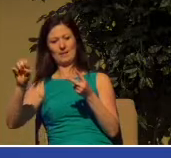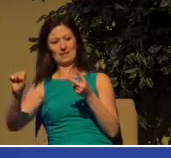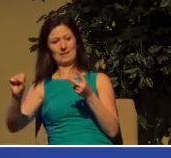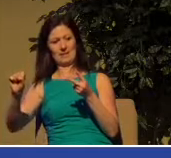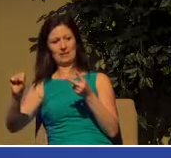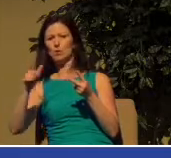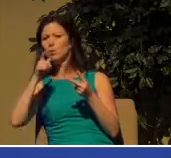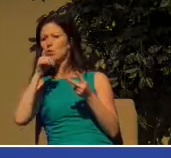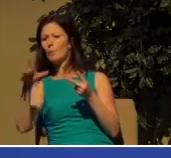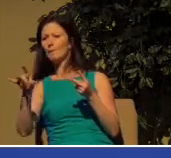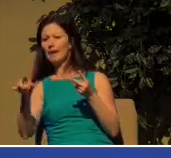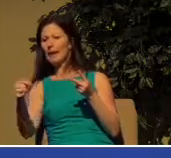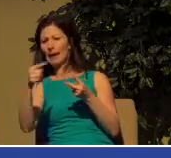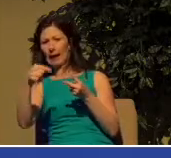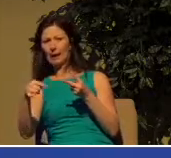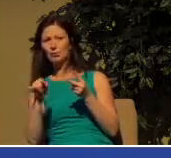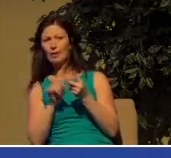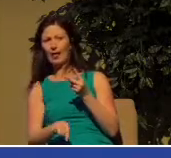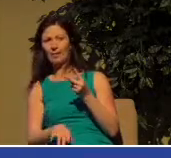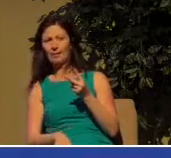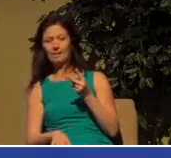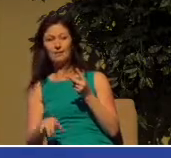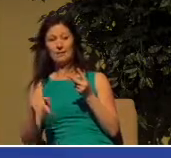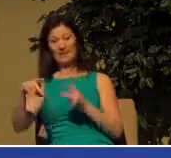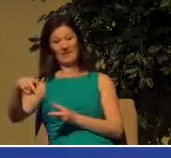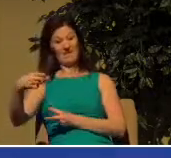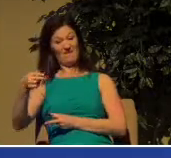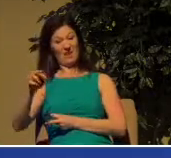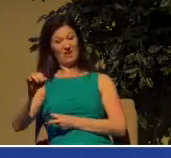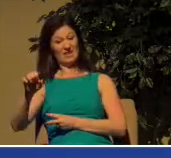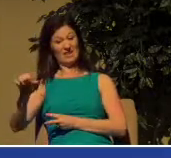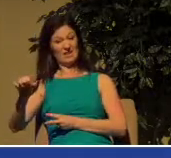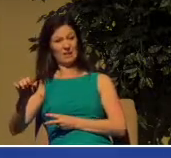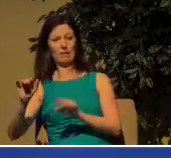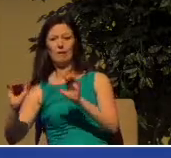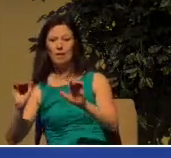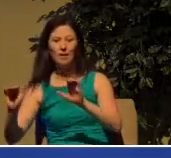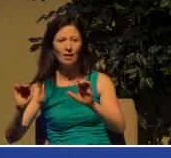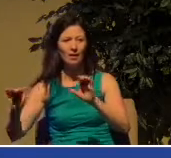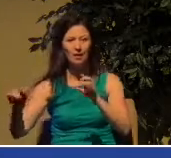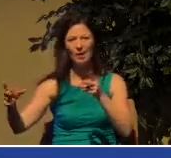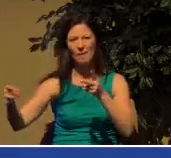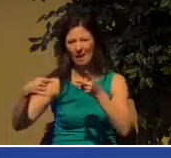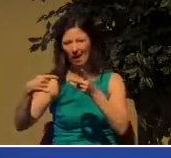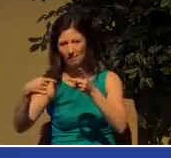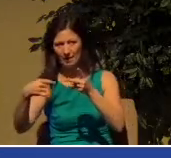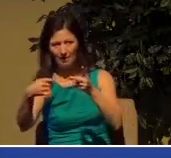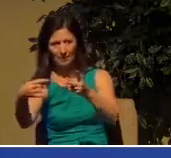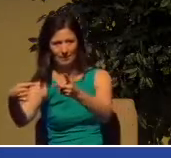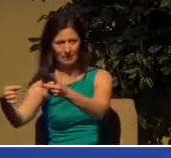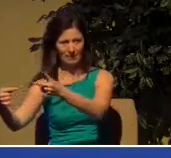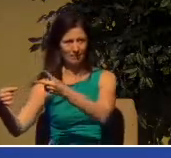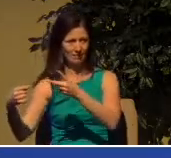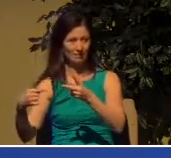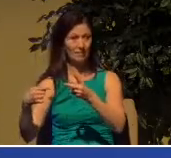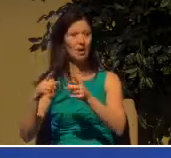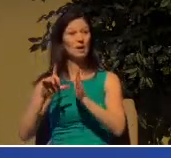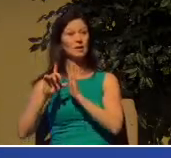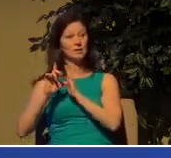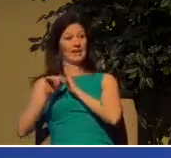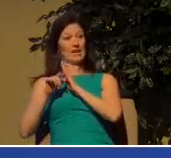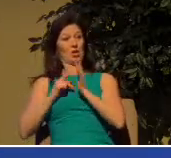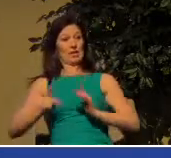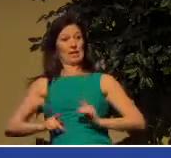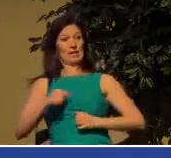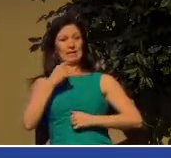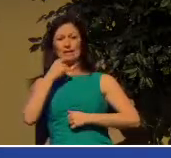the Pharisees went around encouraging people to choose Barabbas over Jesus. And then when Pontius Pilate said, "What